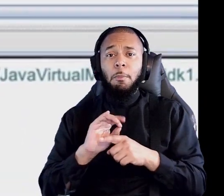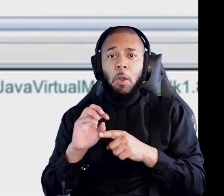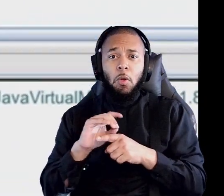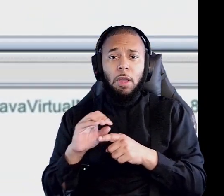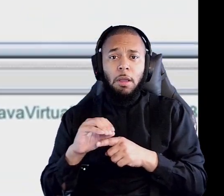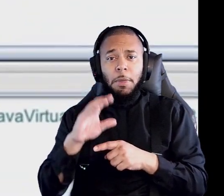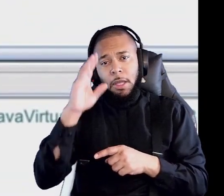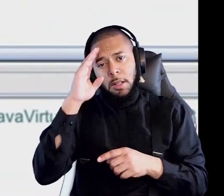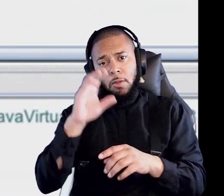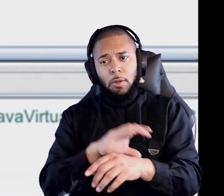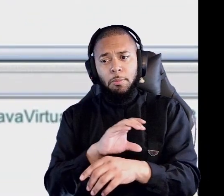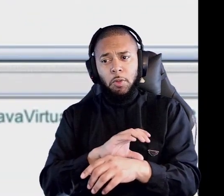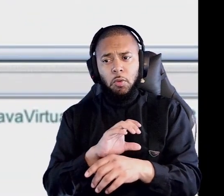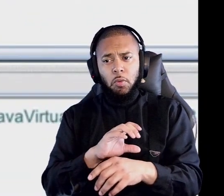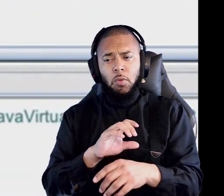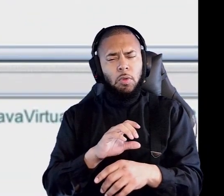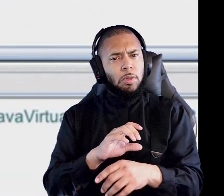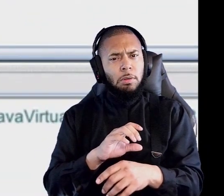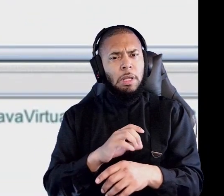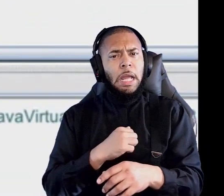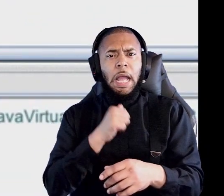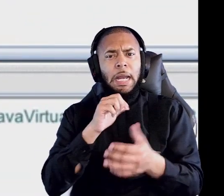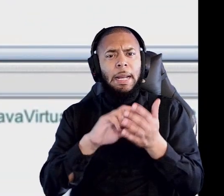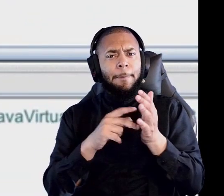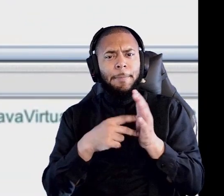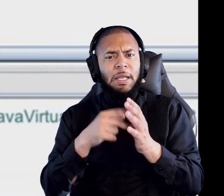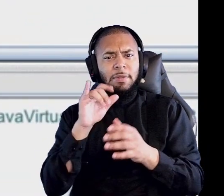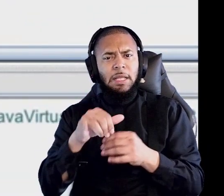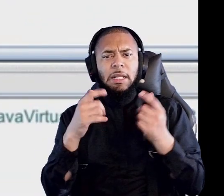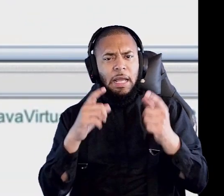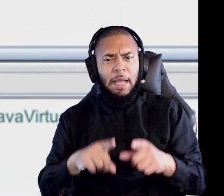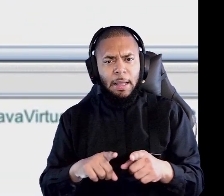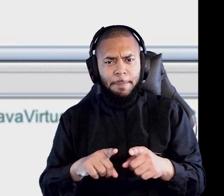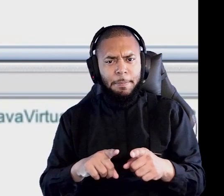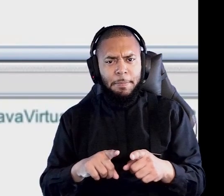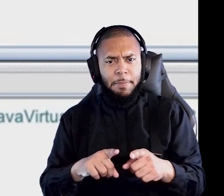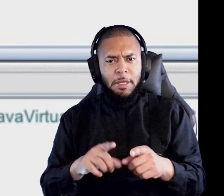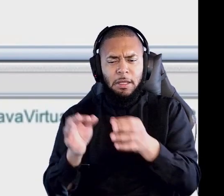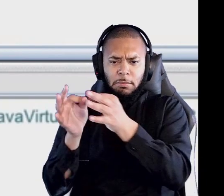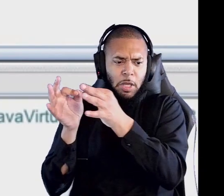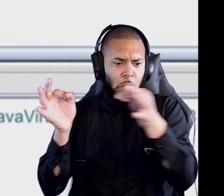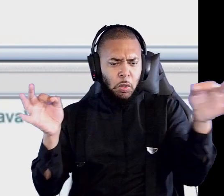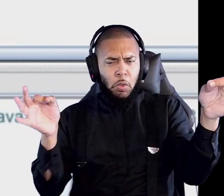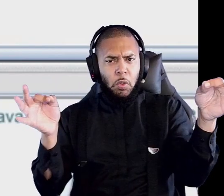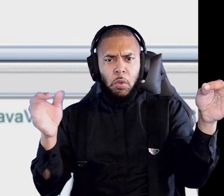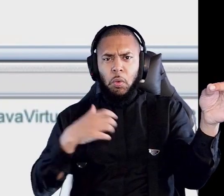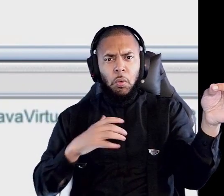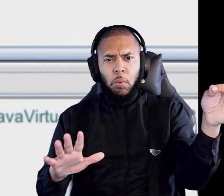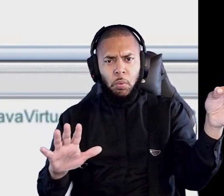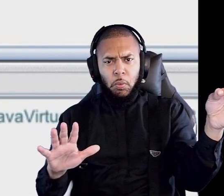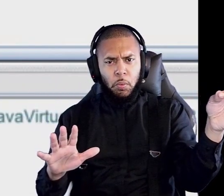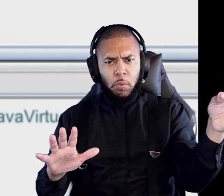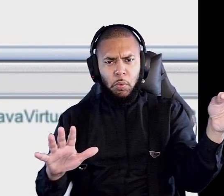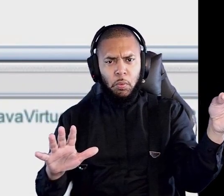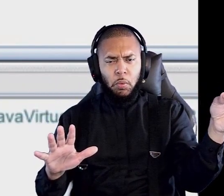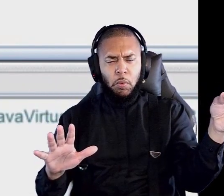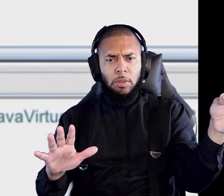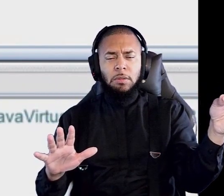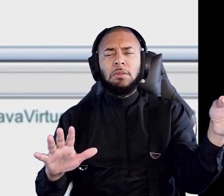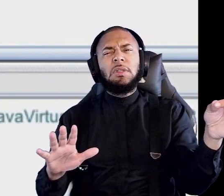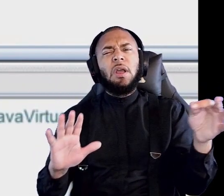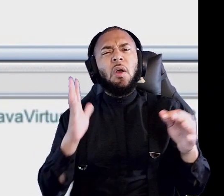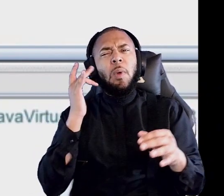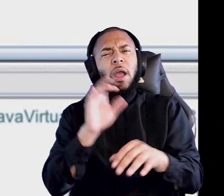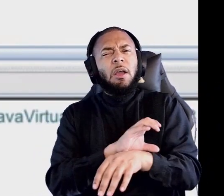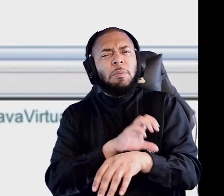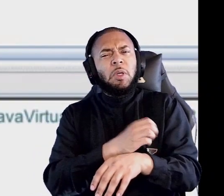is clearly not what I meant to have happen. How did my computer not know that? So the command print,